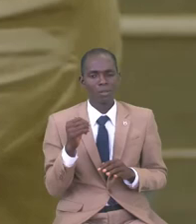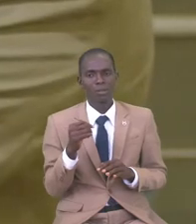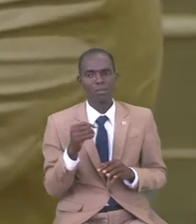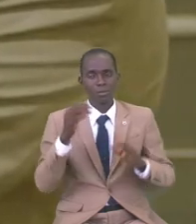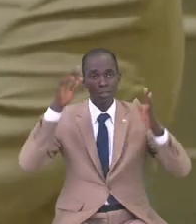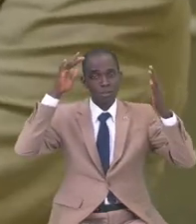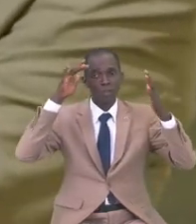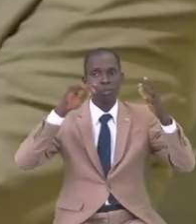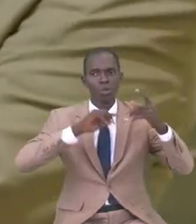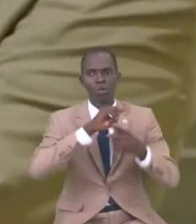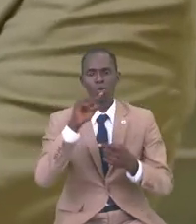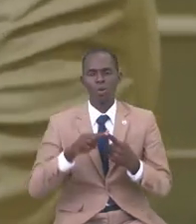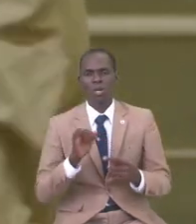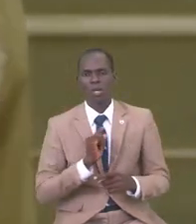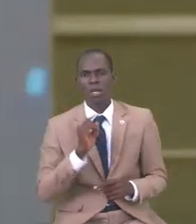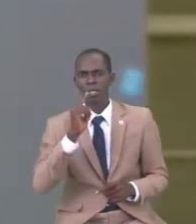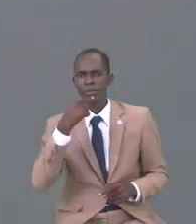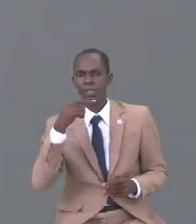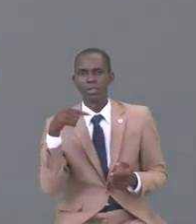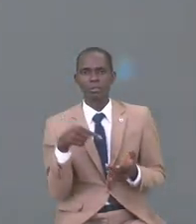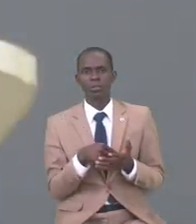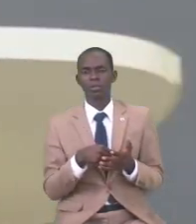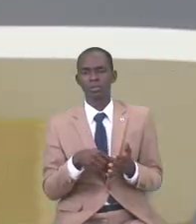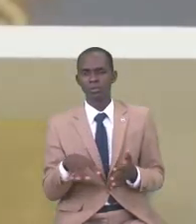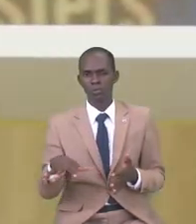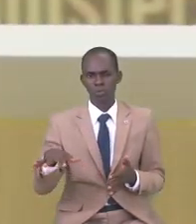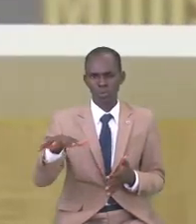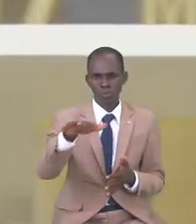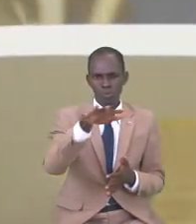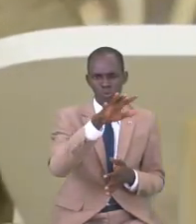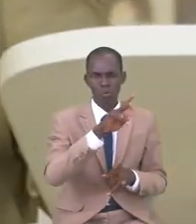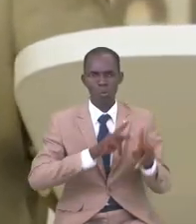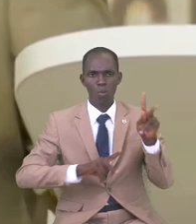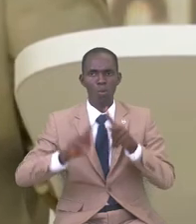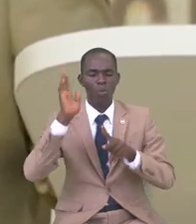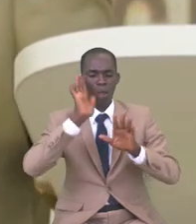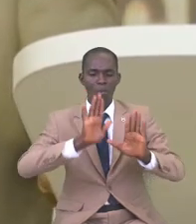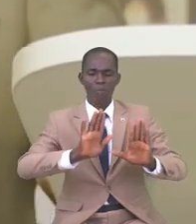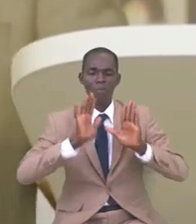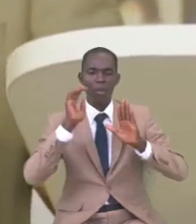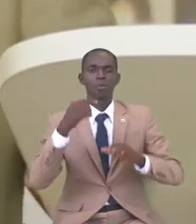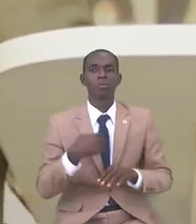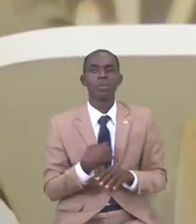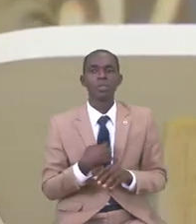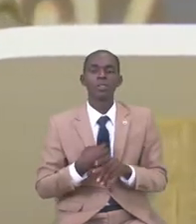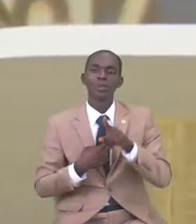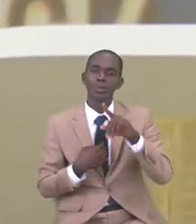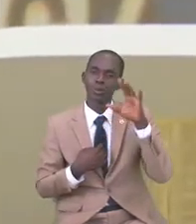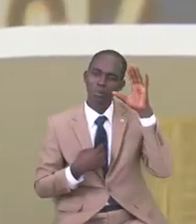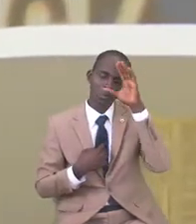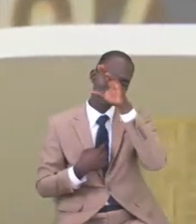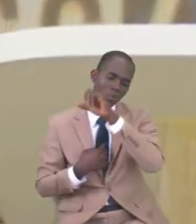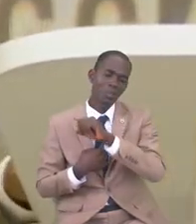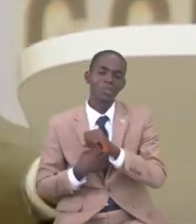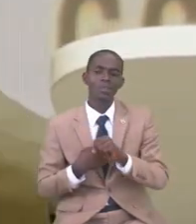When I say this, people will fear me. You miss the